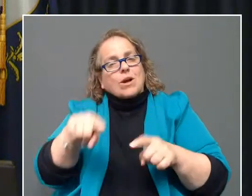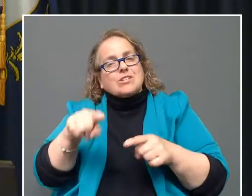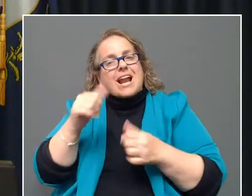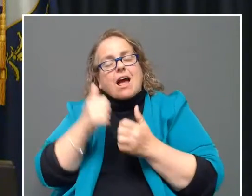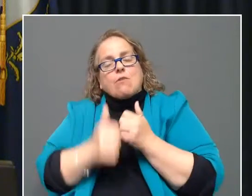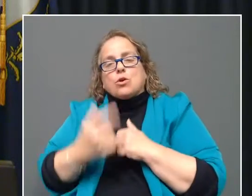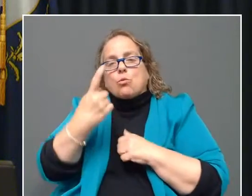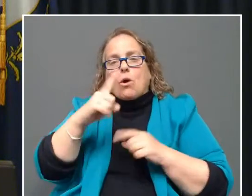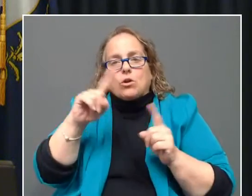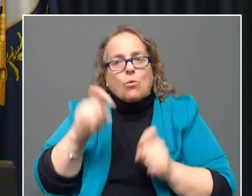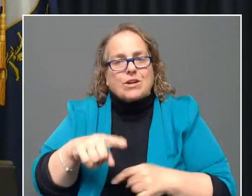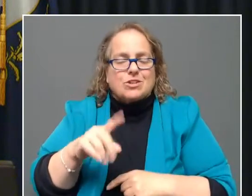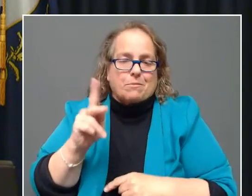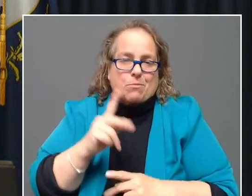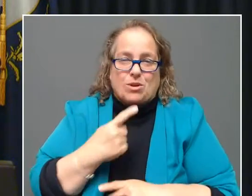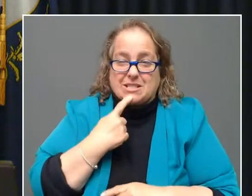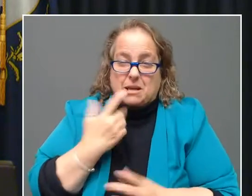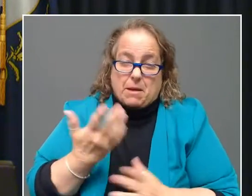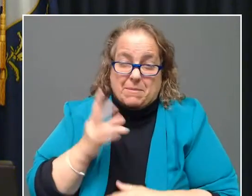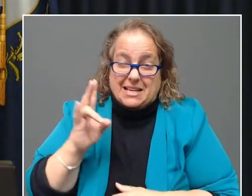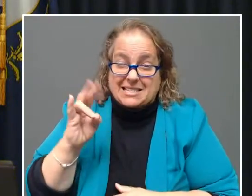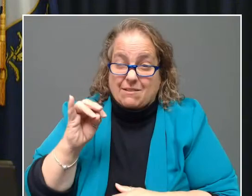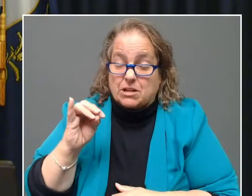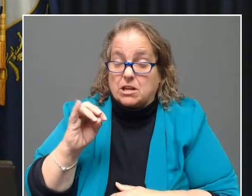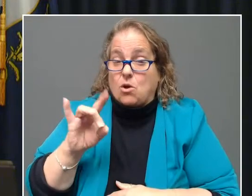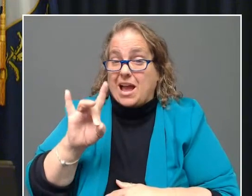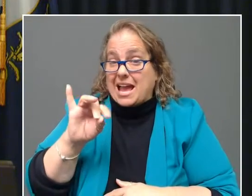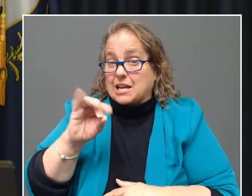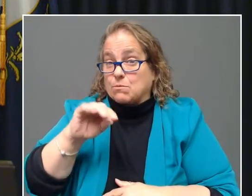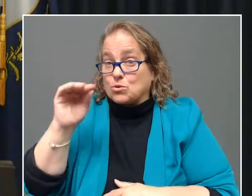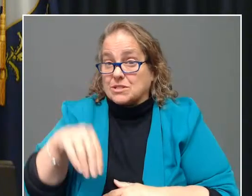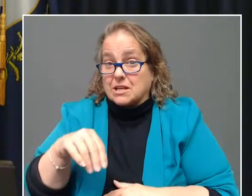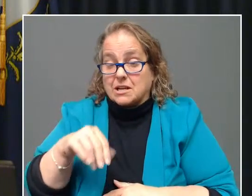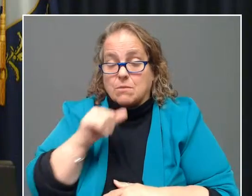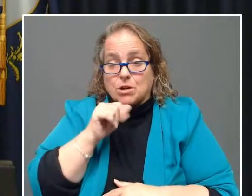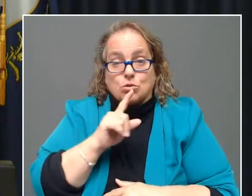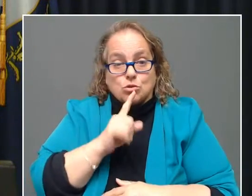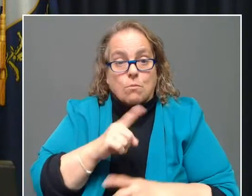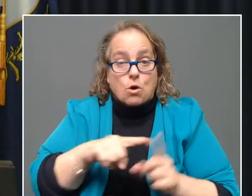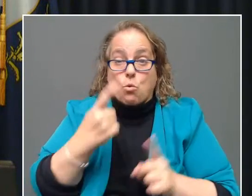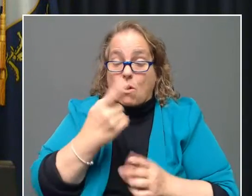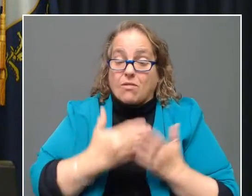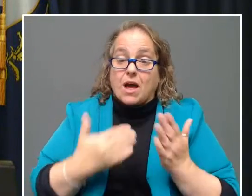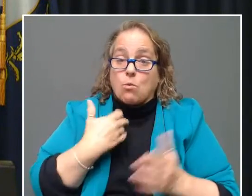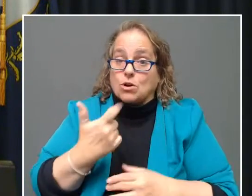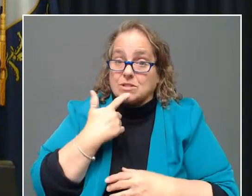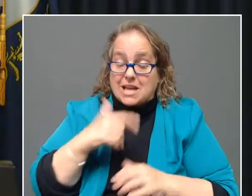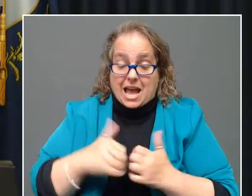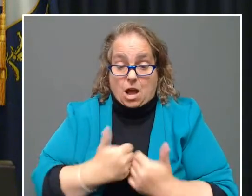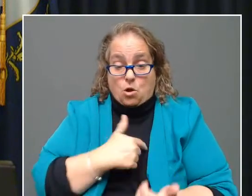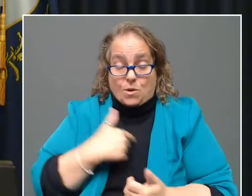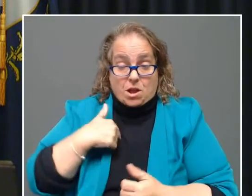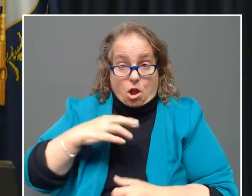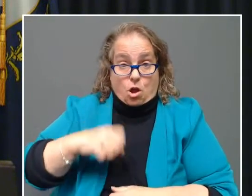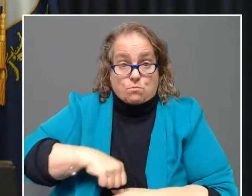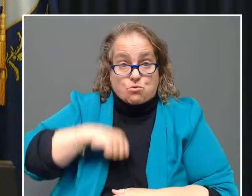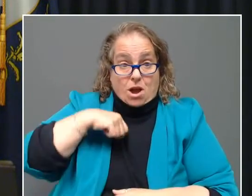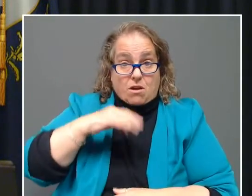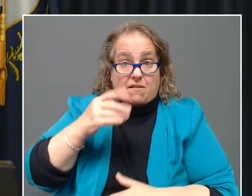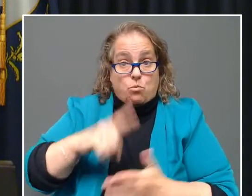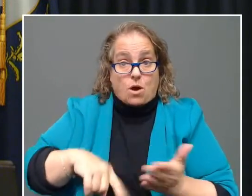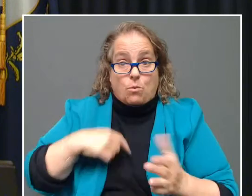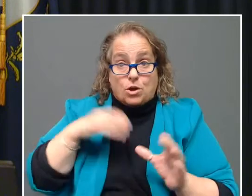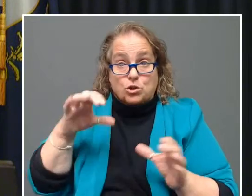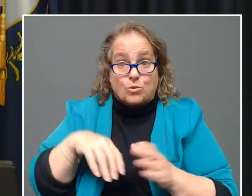at 70 or 80%. One thing I want to say is while we are really proud of how we're doing in Kentucky, I don't